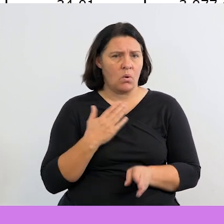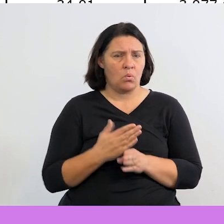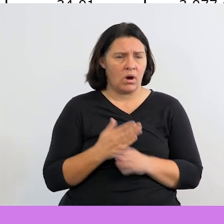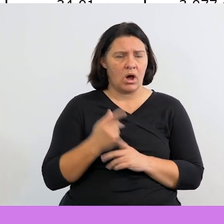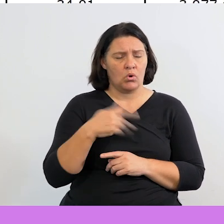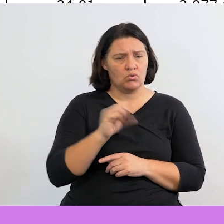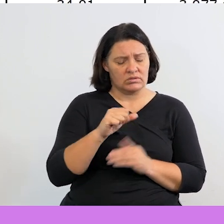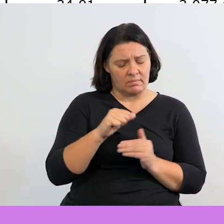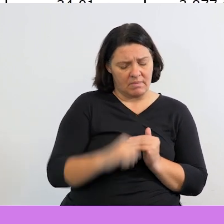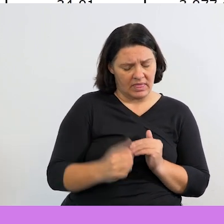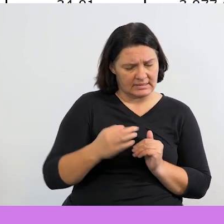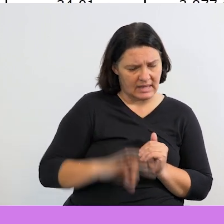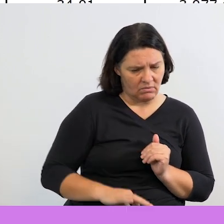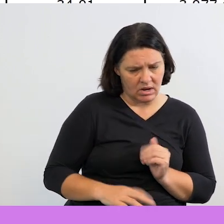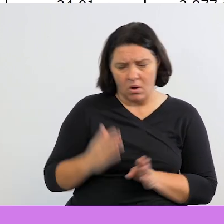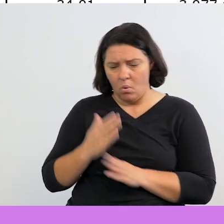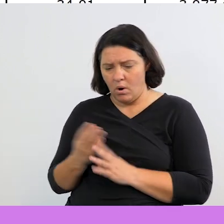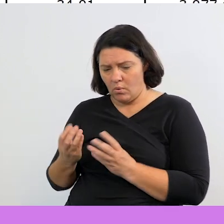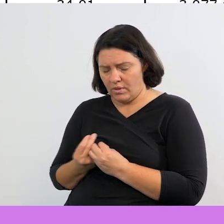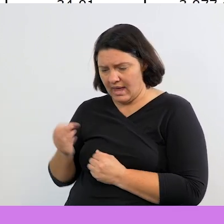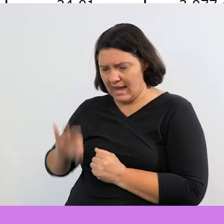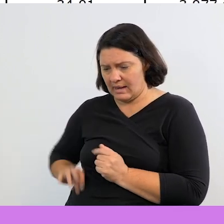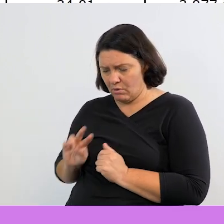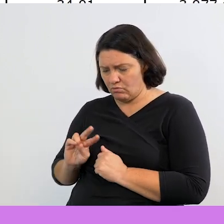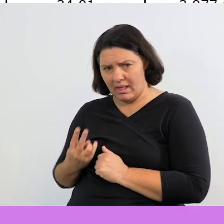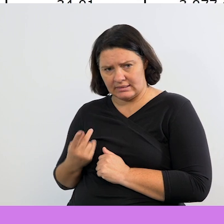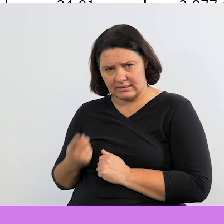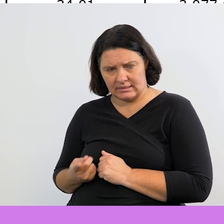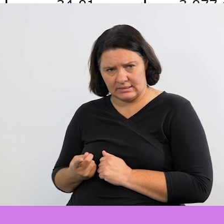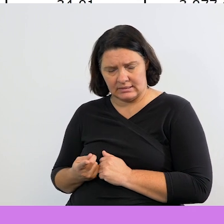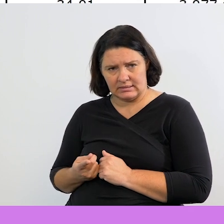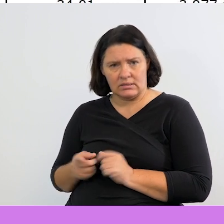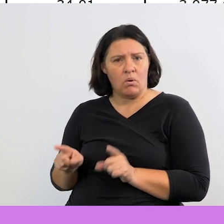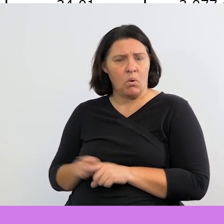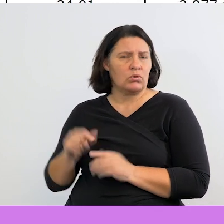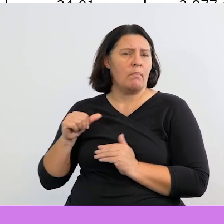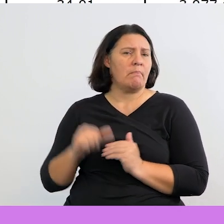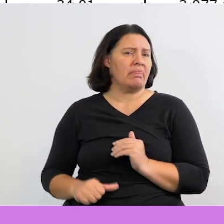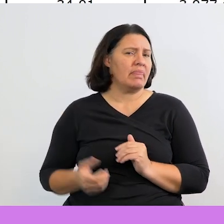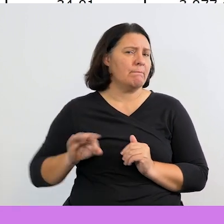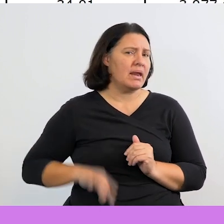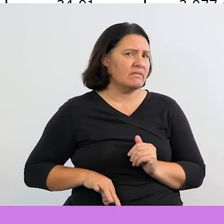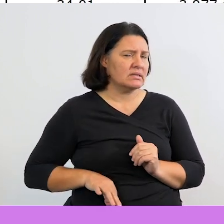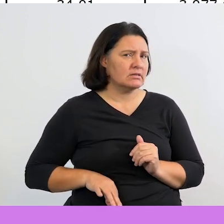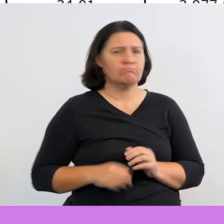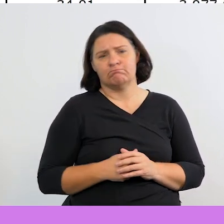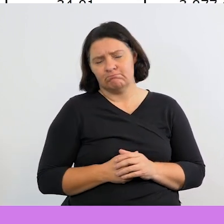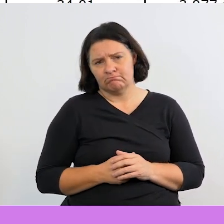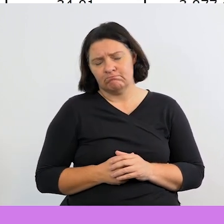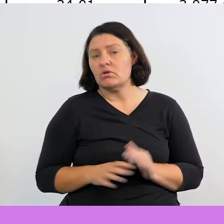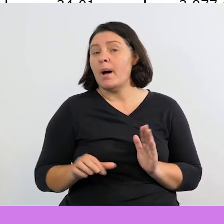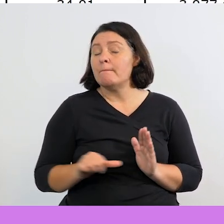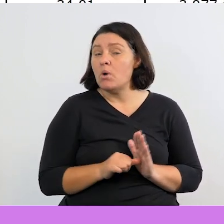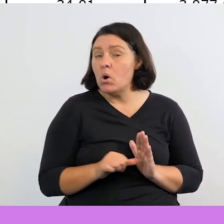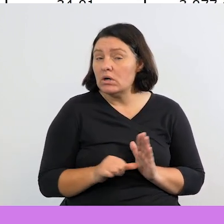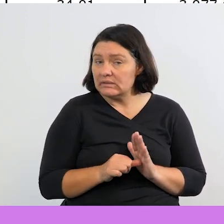working with my gross monthly salary, I'm working with my income replacement rate, and I'm working with a monthly benefit. Okay?